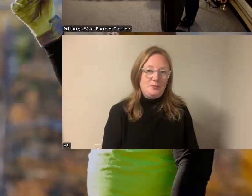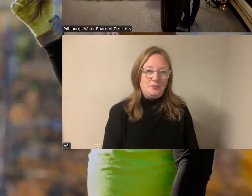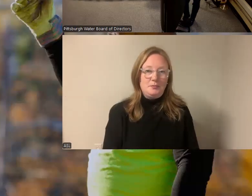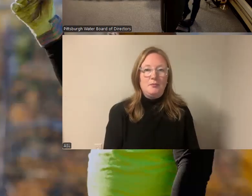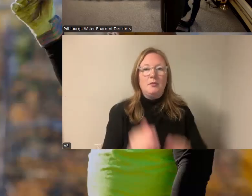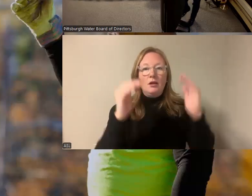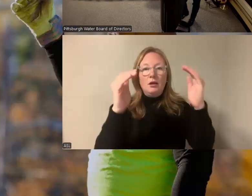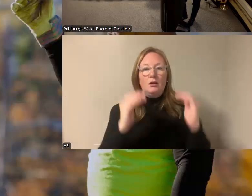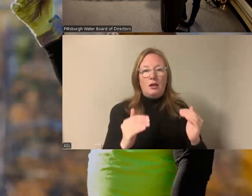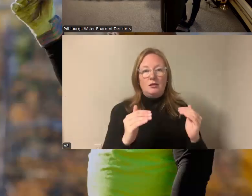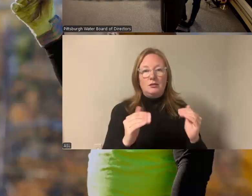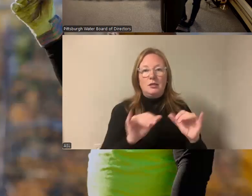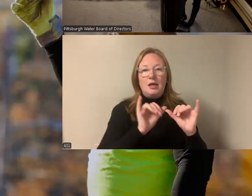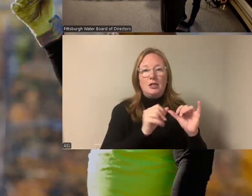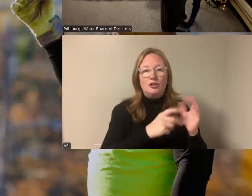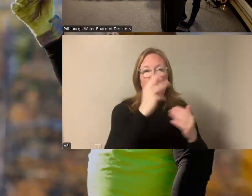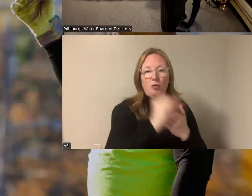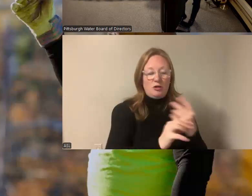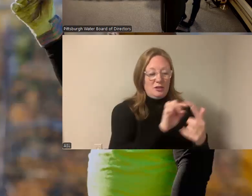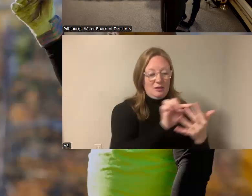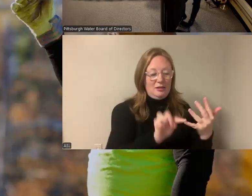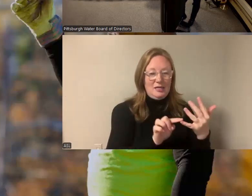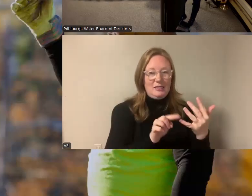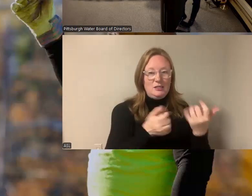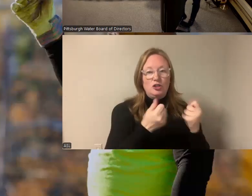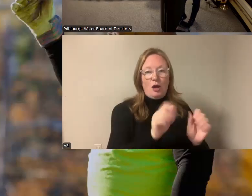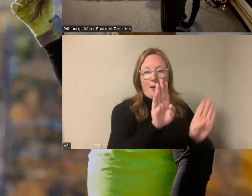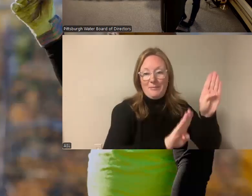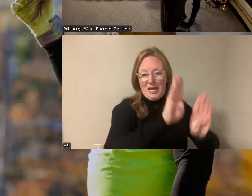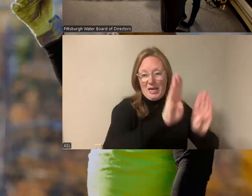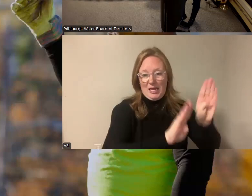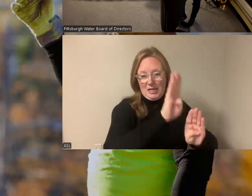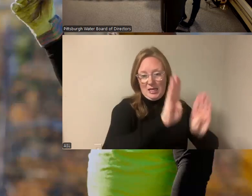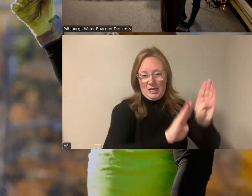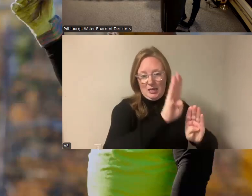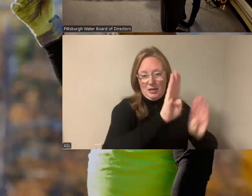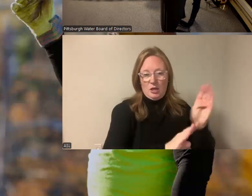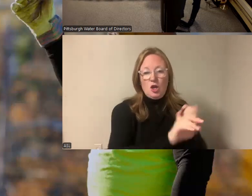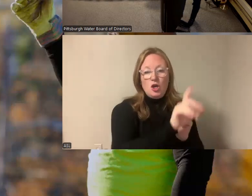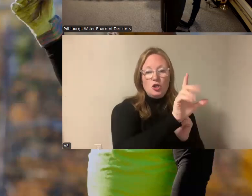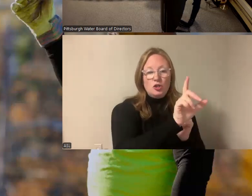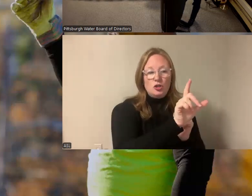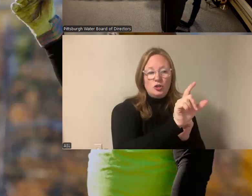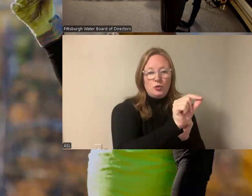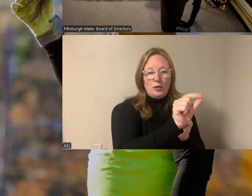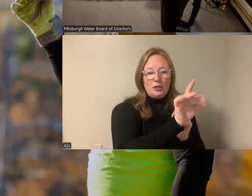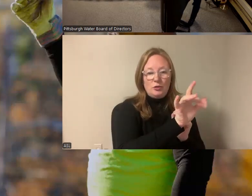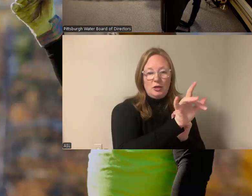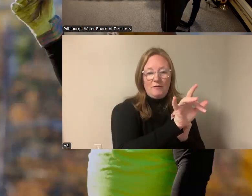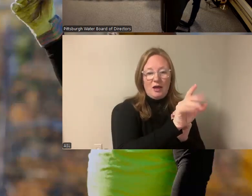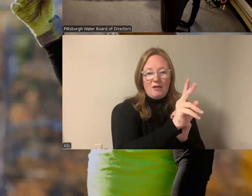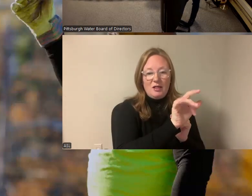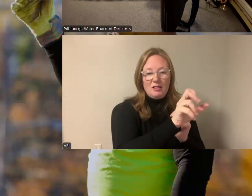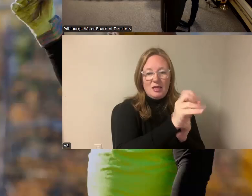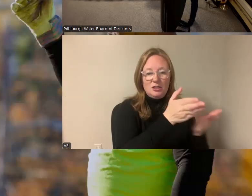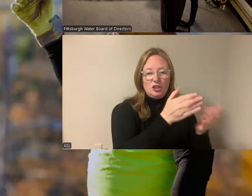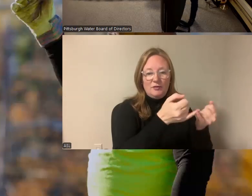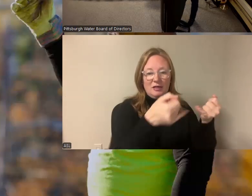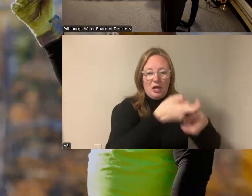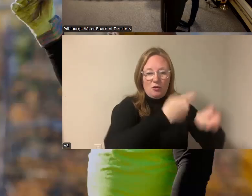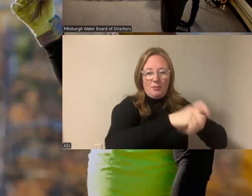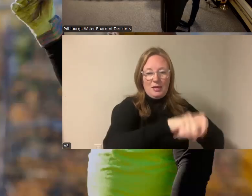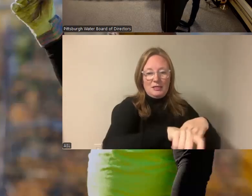Next, the following engineering projects are currently out for bid. The 2025 Neighborhood Lead Service Line Replacement Contract B,